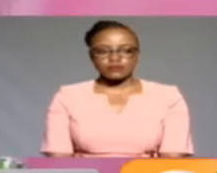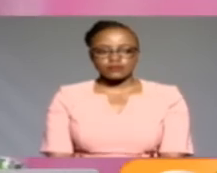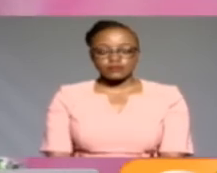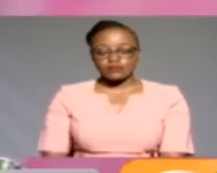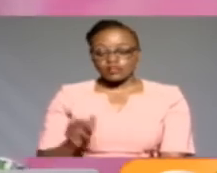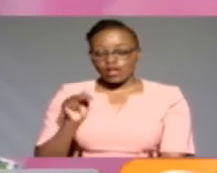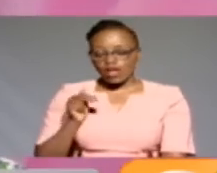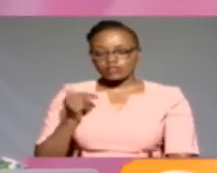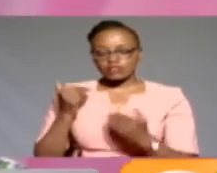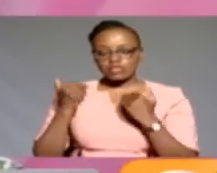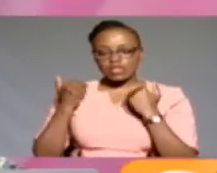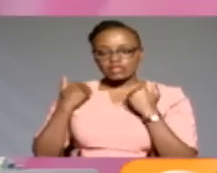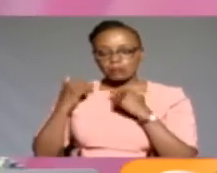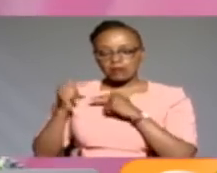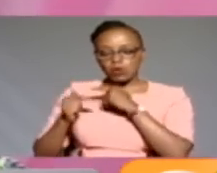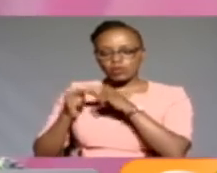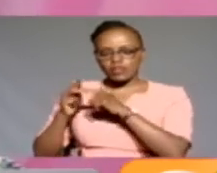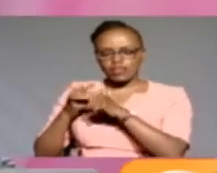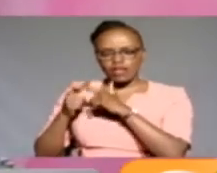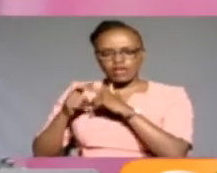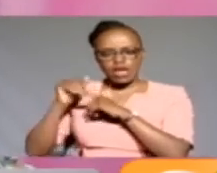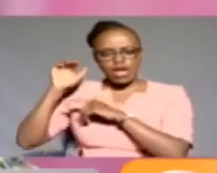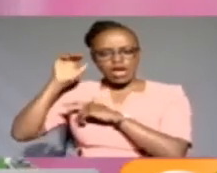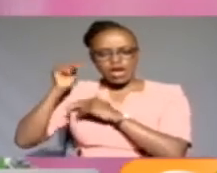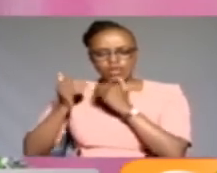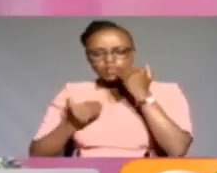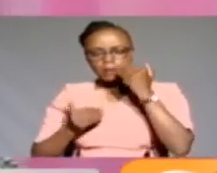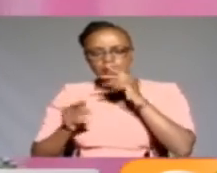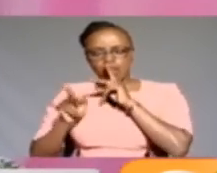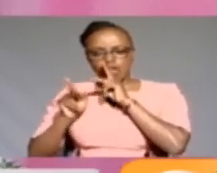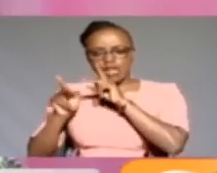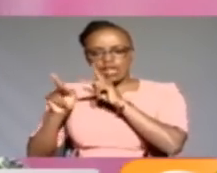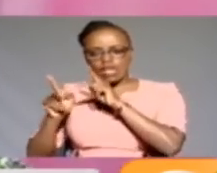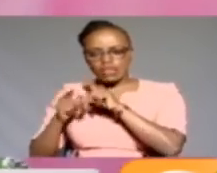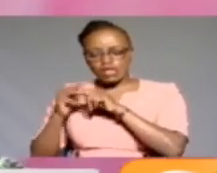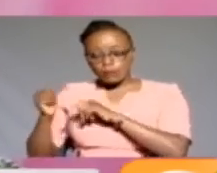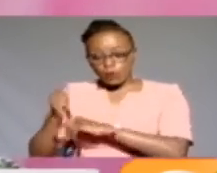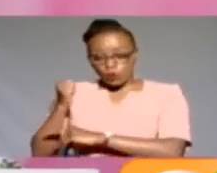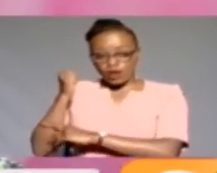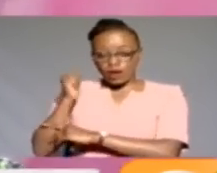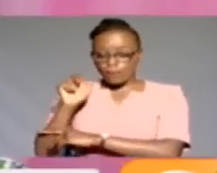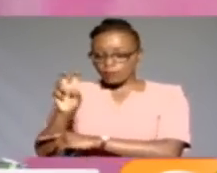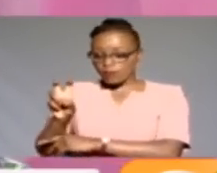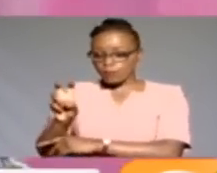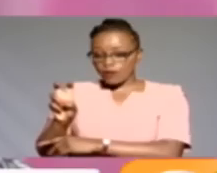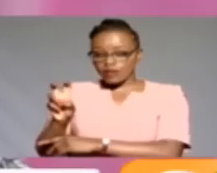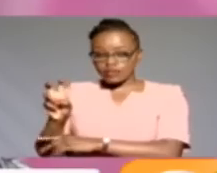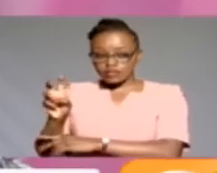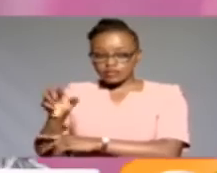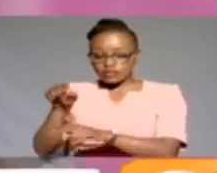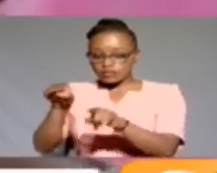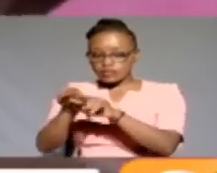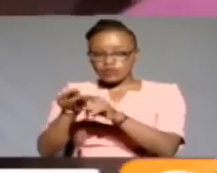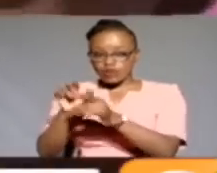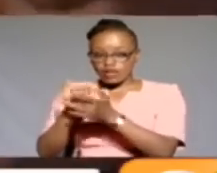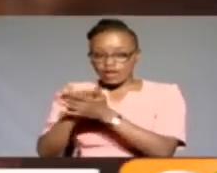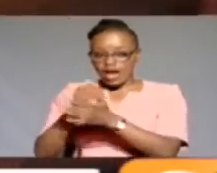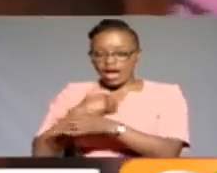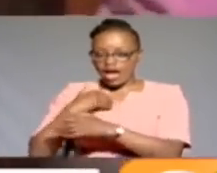Tulikuwa tumelala, alafu nikasikia mtoto analia. Nikaamka, nilipoangalia nikamkuta amemuuma